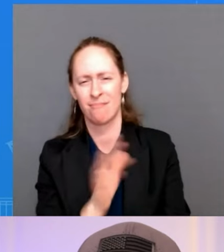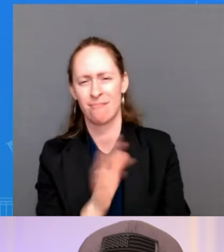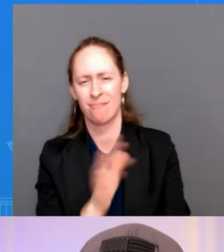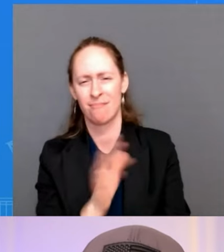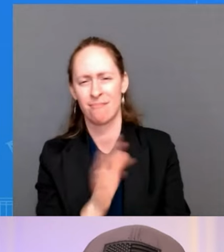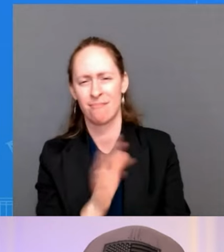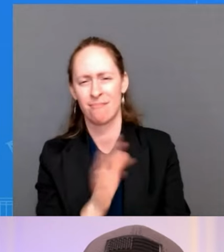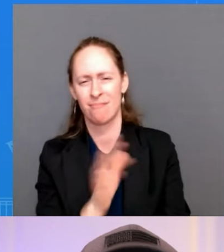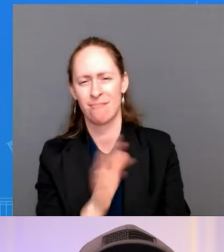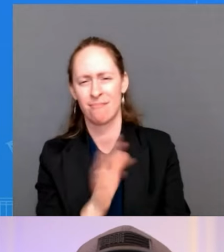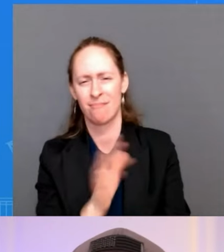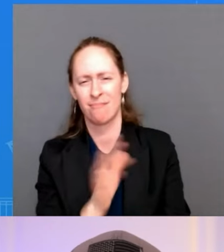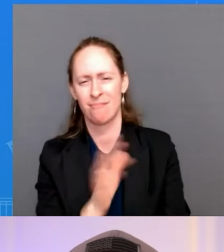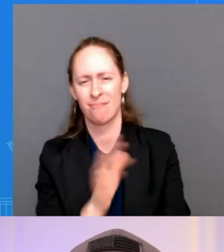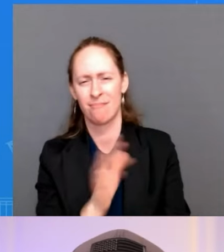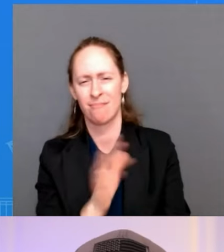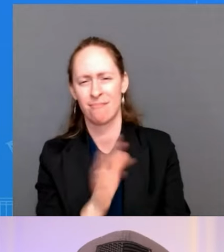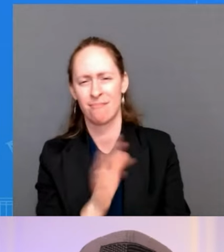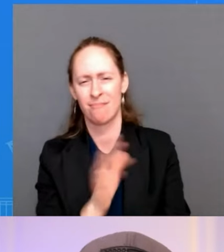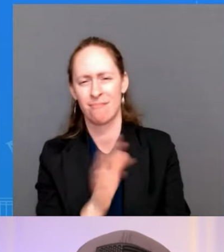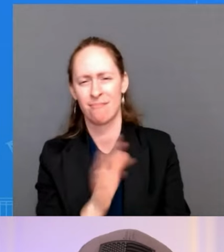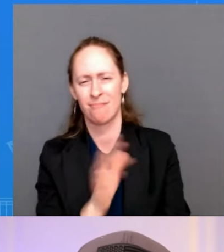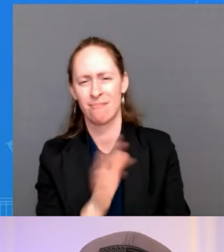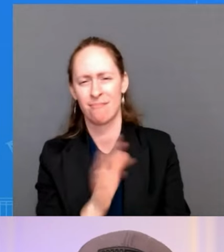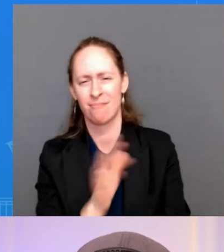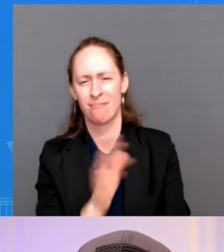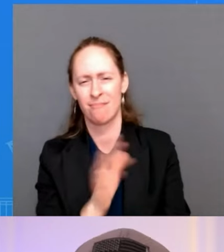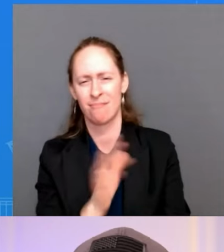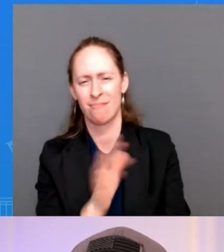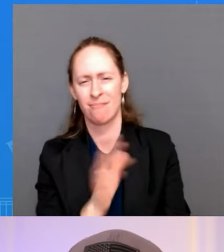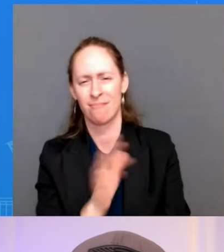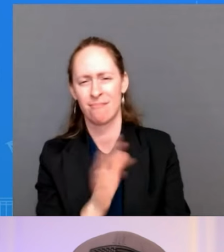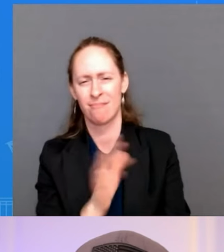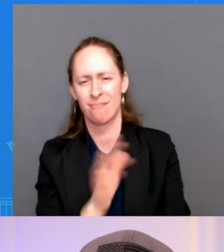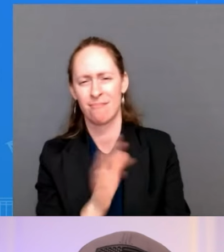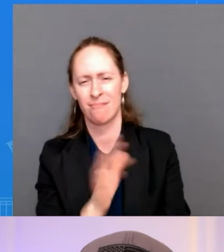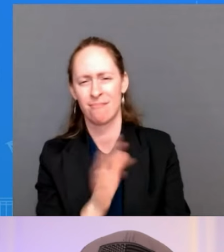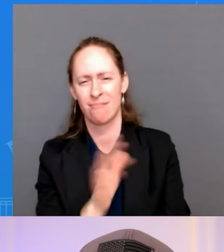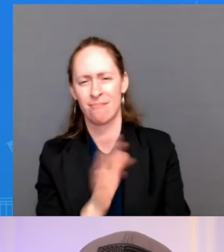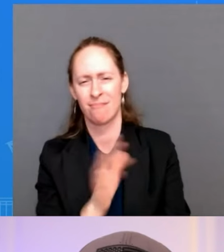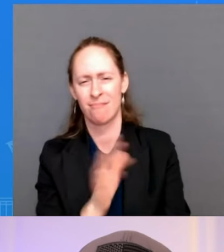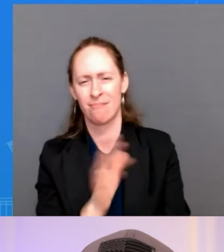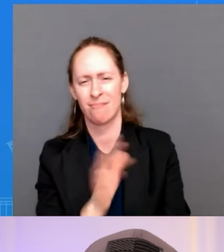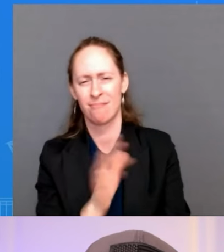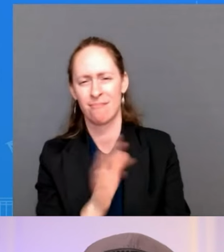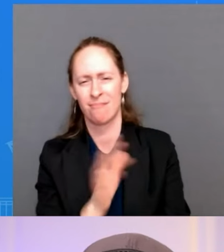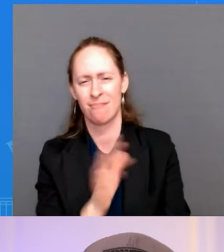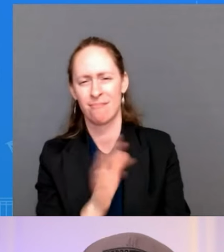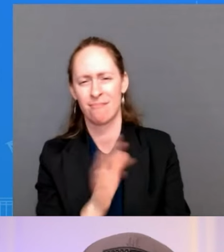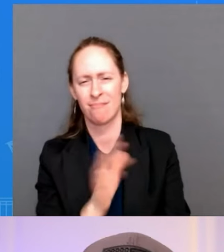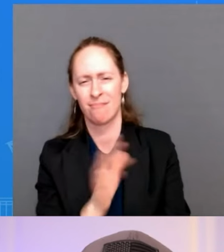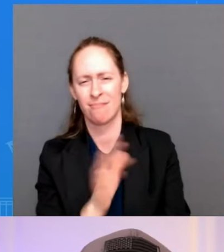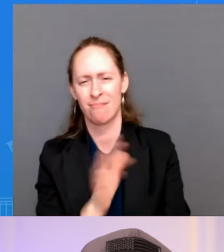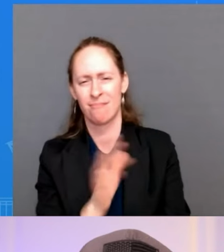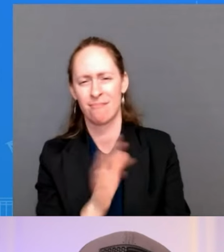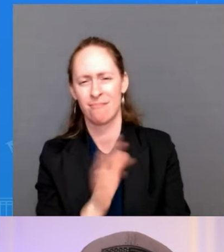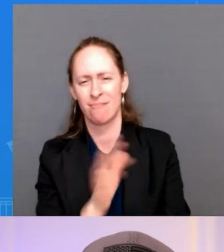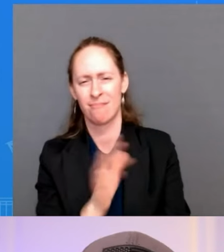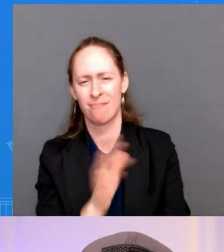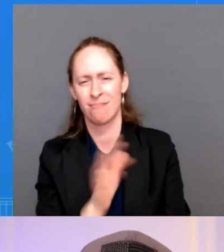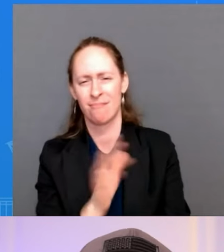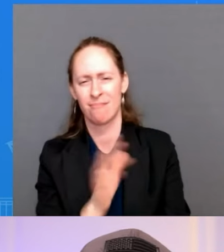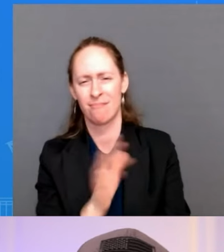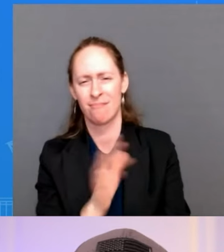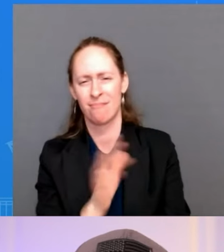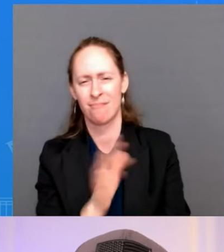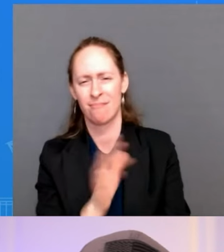saying we all agree with what they're doing, but this is how she gets and dodges around the main question that Peter Ducey brought to her, never really answered it, never really